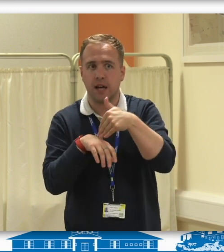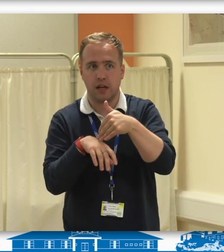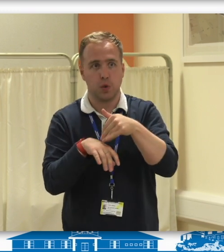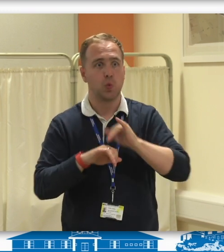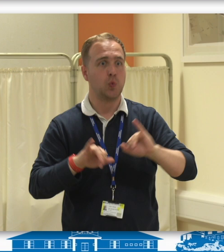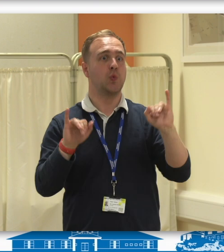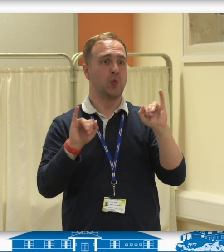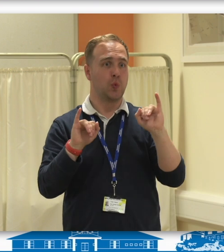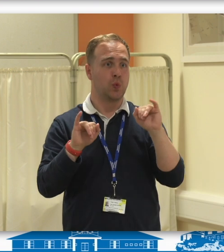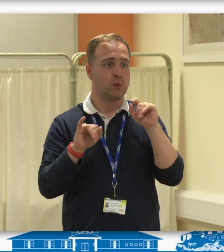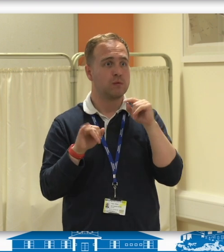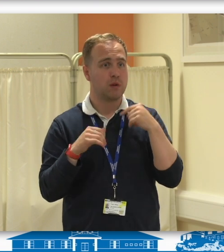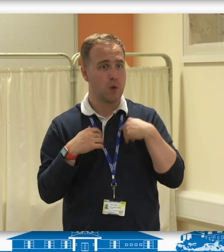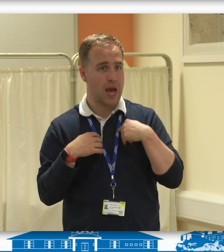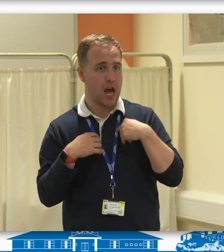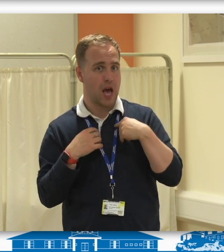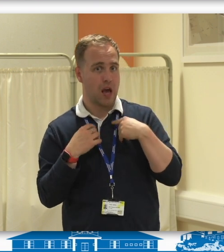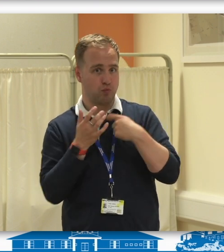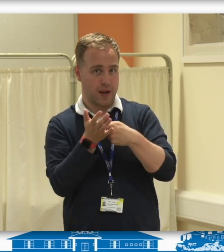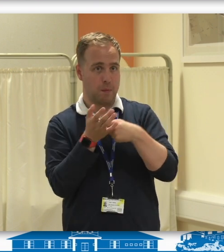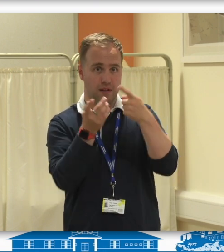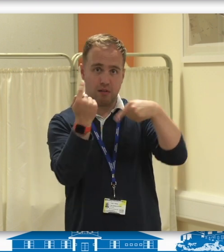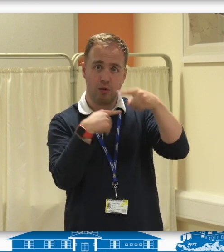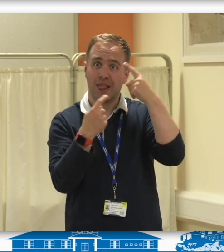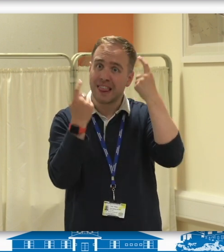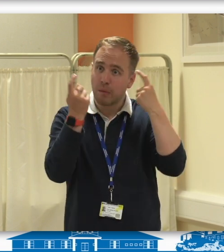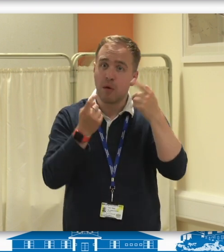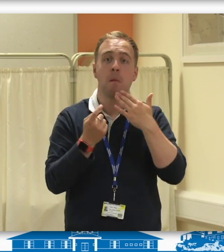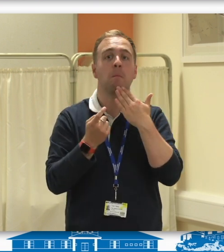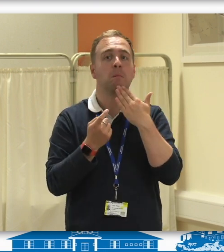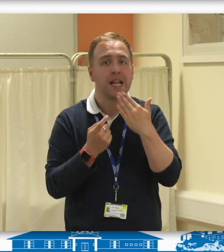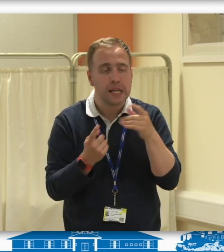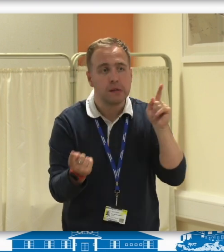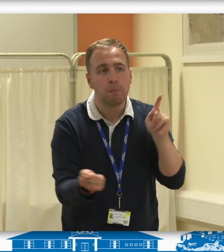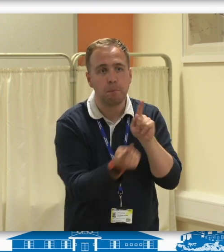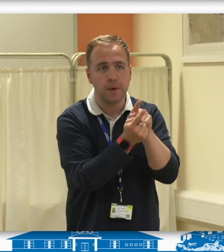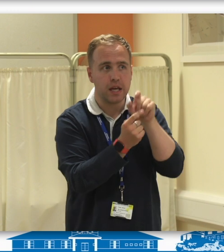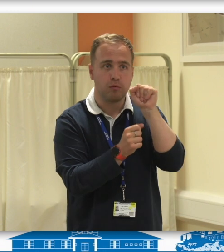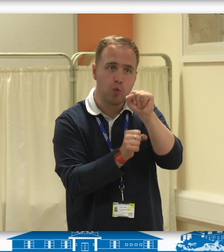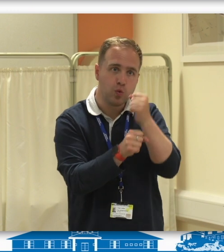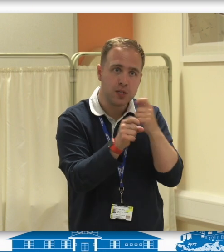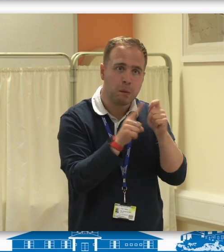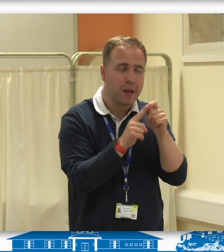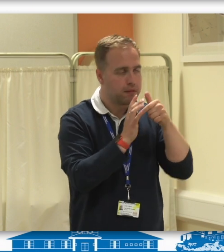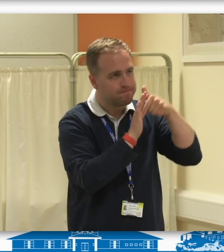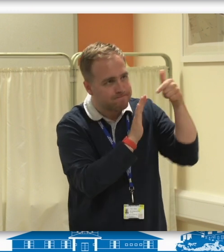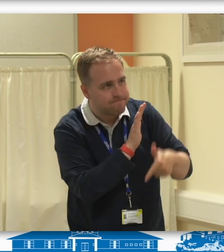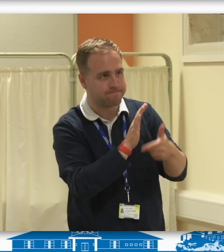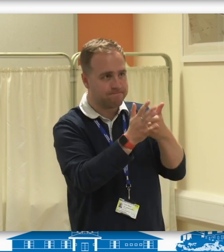effects. So I would recommend, if you're considering it, please talk it through in depth with your GP